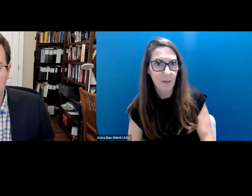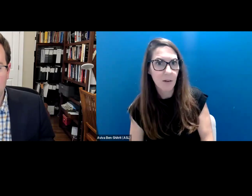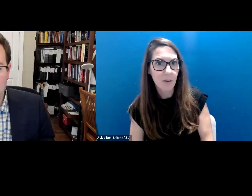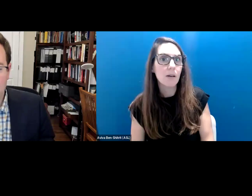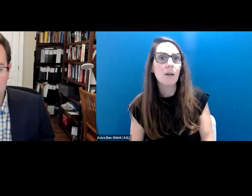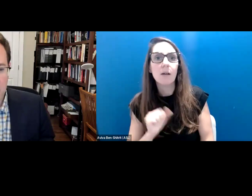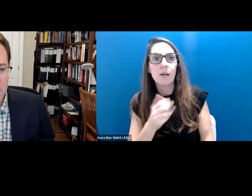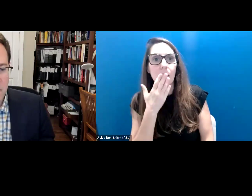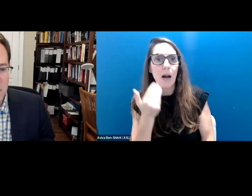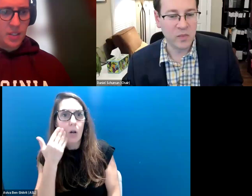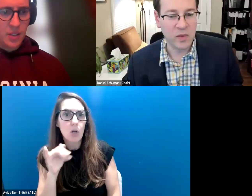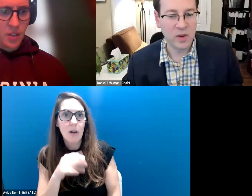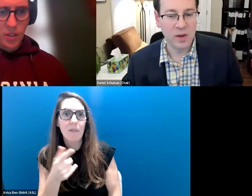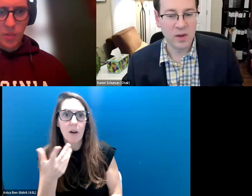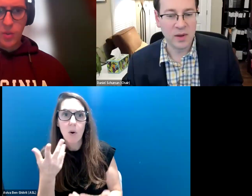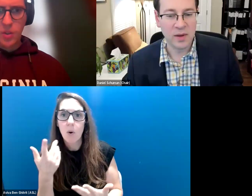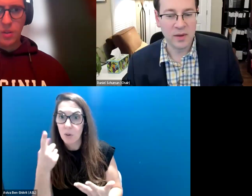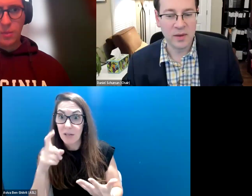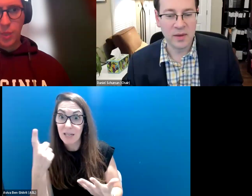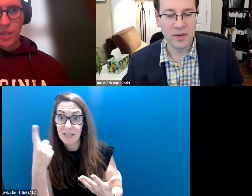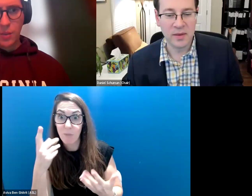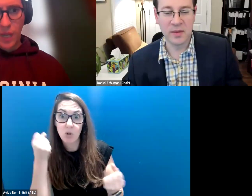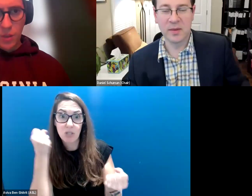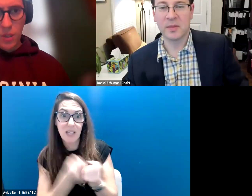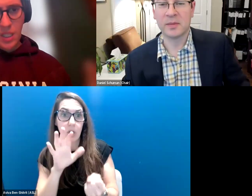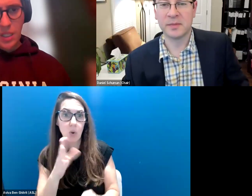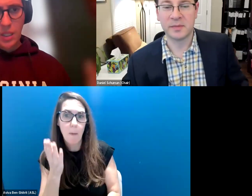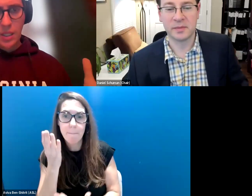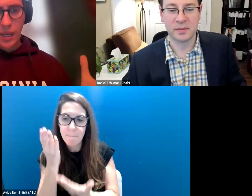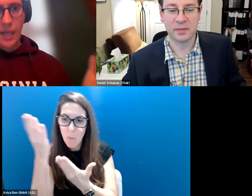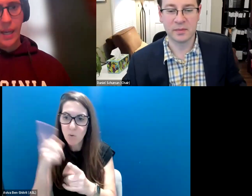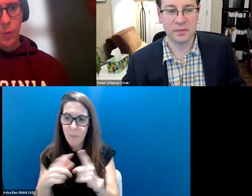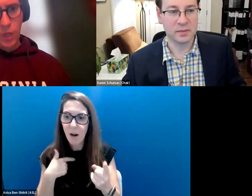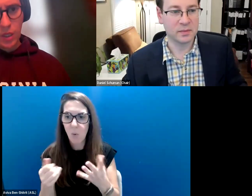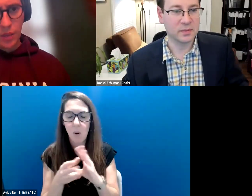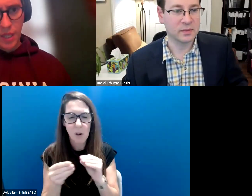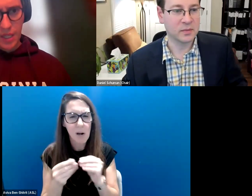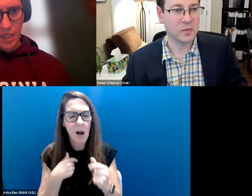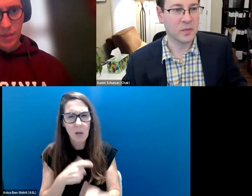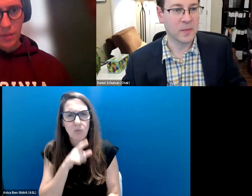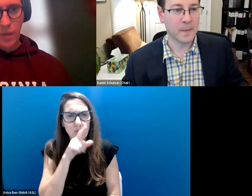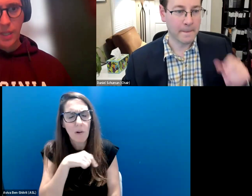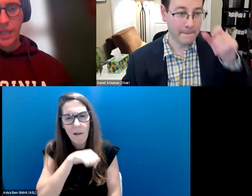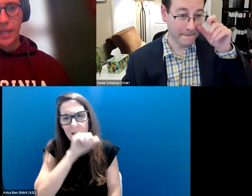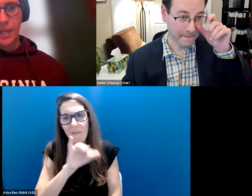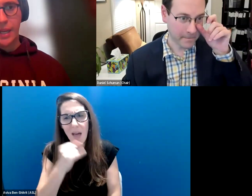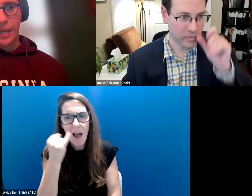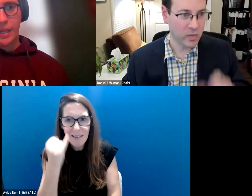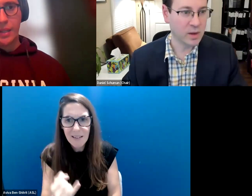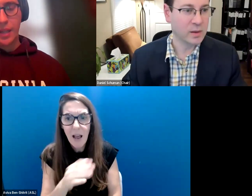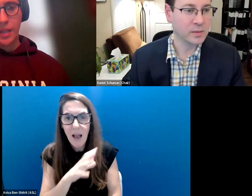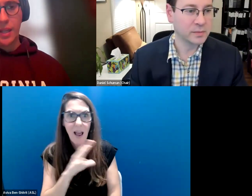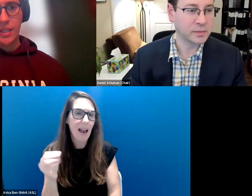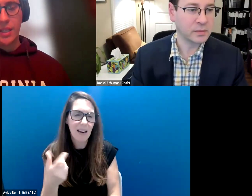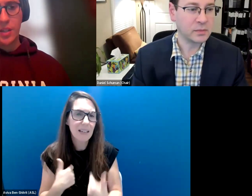Yeah, thanks, Dan. I don't know if you need someone to second your motion, but I do want to say that I really love the idea, right? And